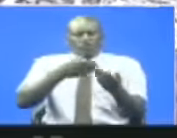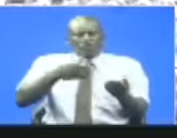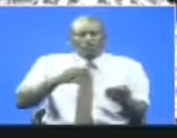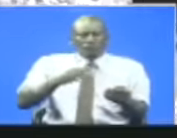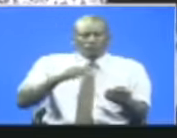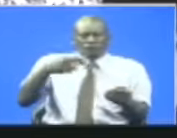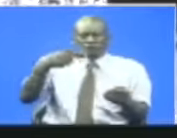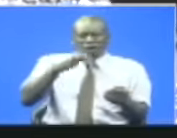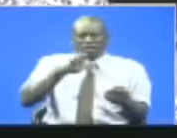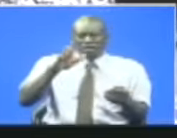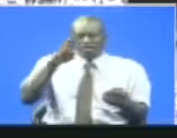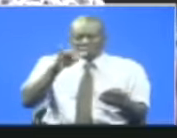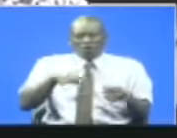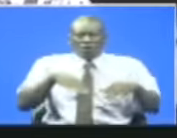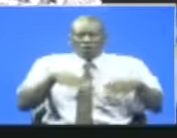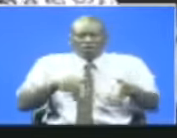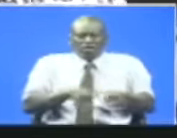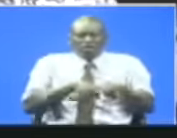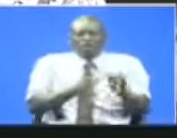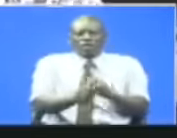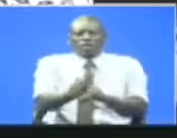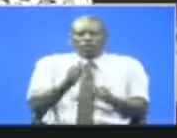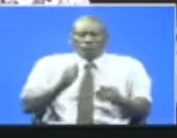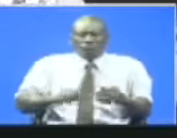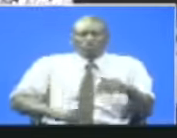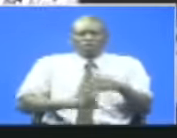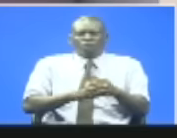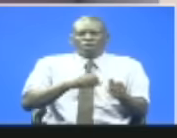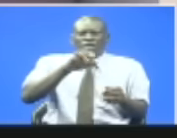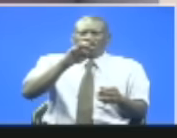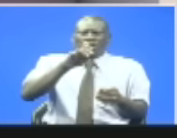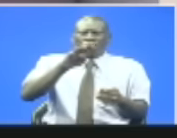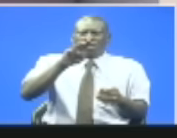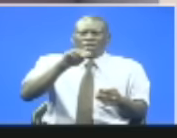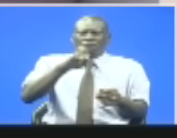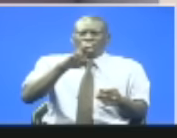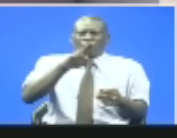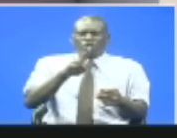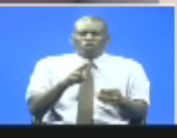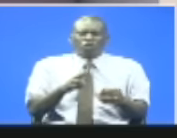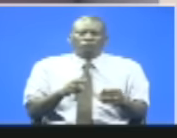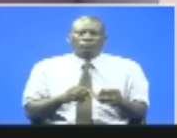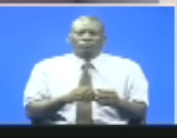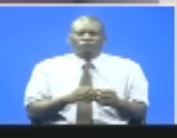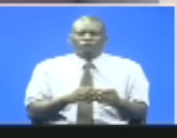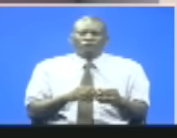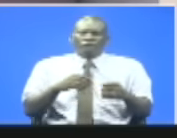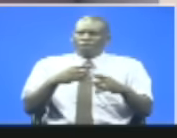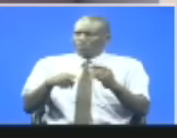his name? Jim Lambaro. Jim Lambaro. As they give it to Sonko. This is a fuck. All right. Hakuna haja kizungu mingi. Yeah,